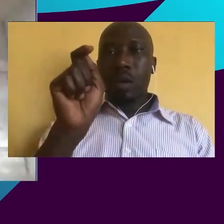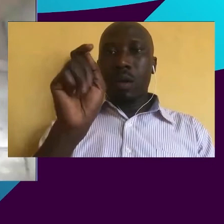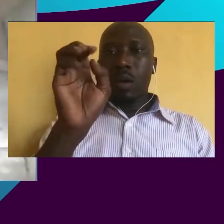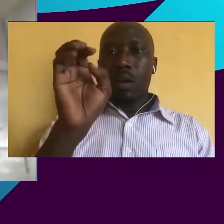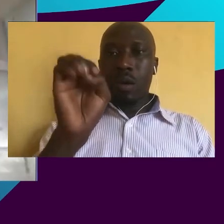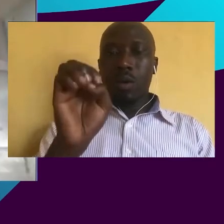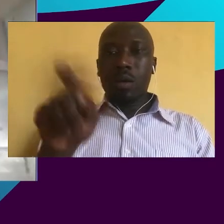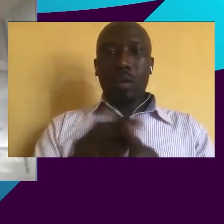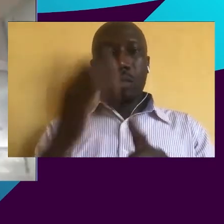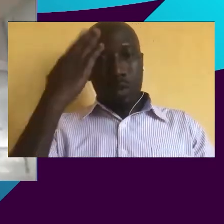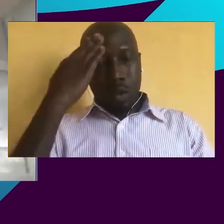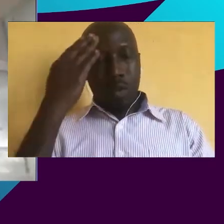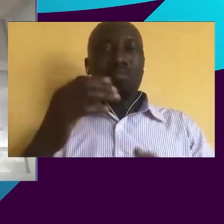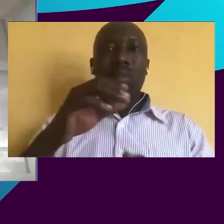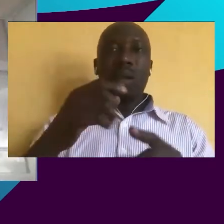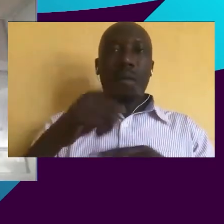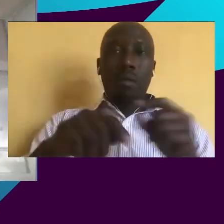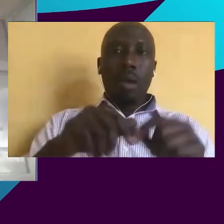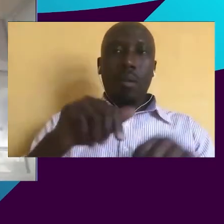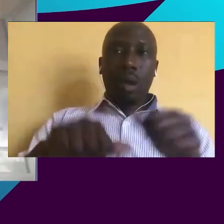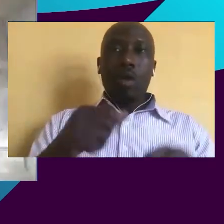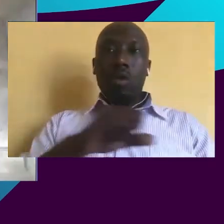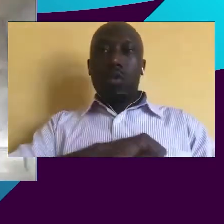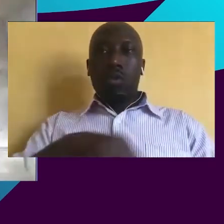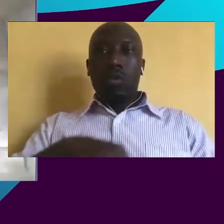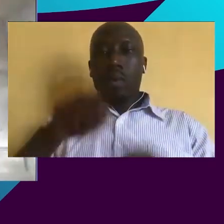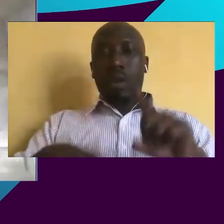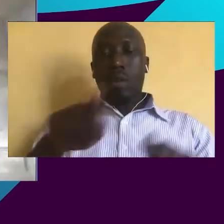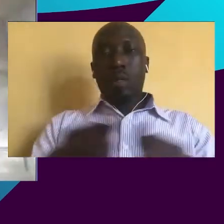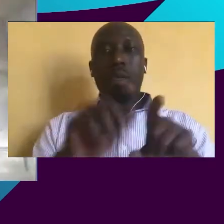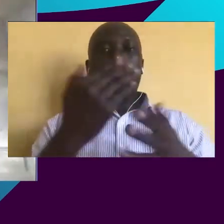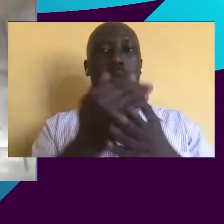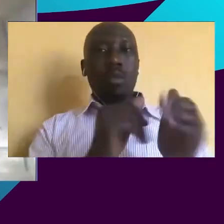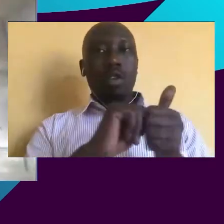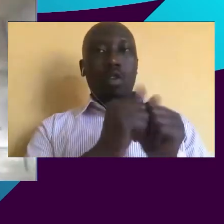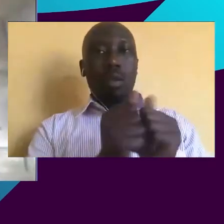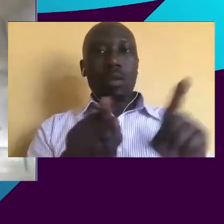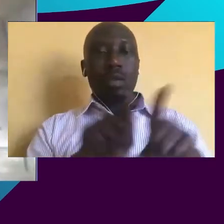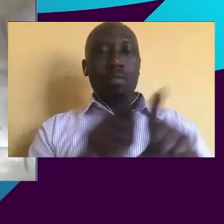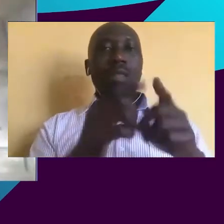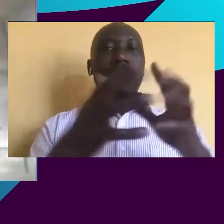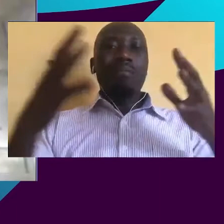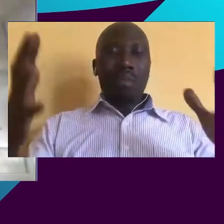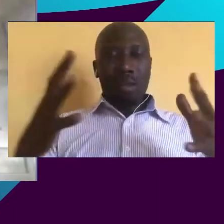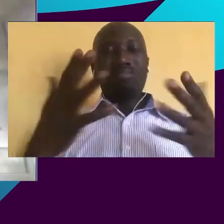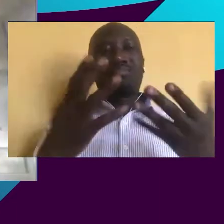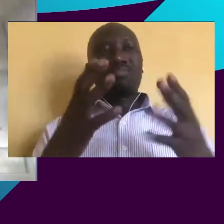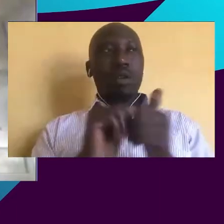in sports because she's been a competitor at the biggest stages in the world.